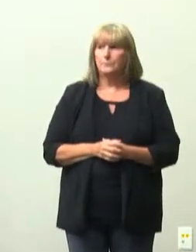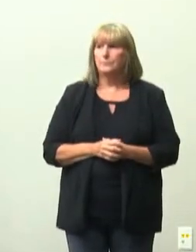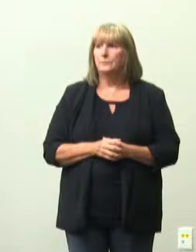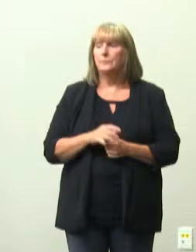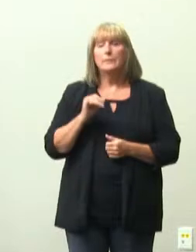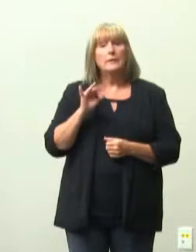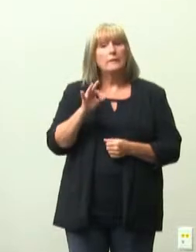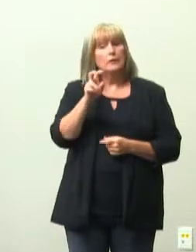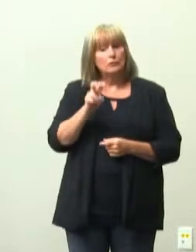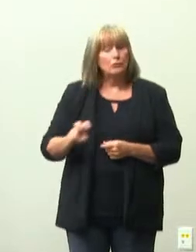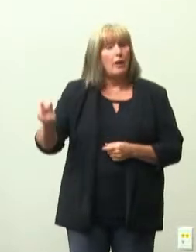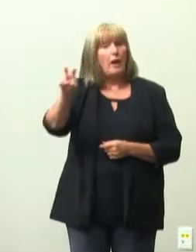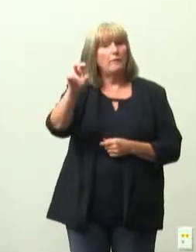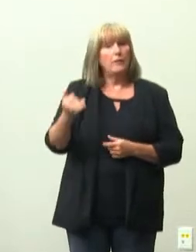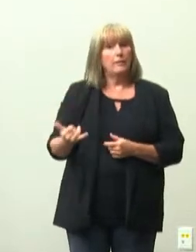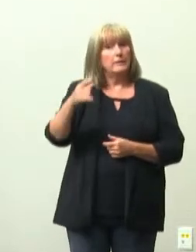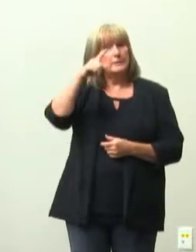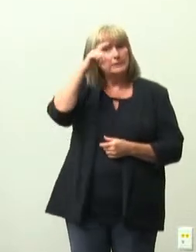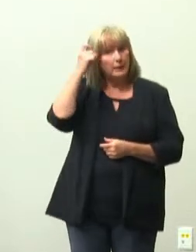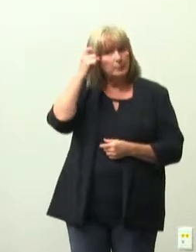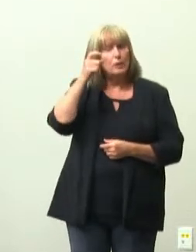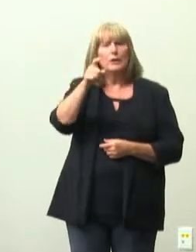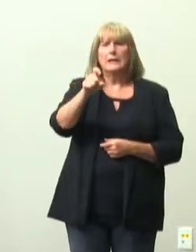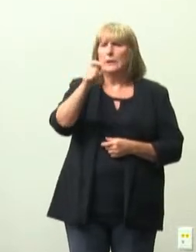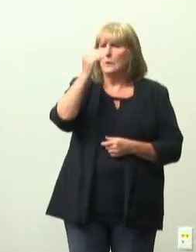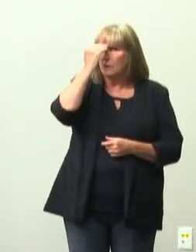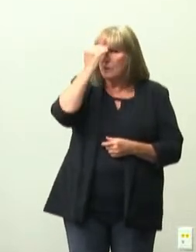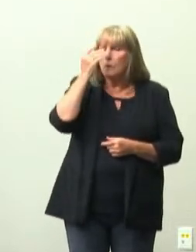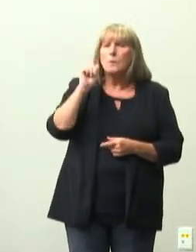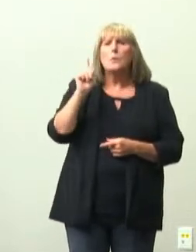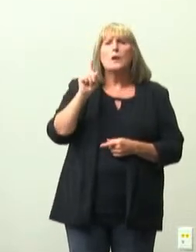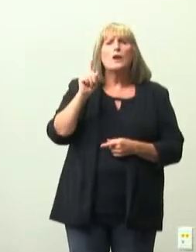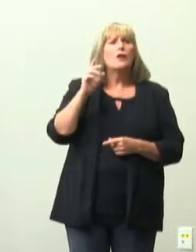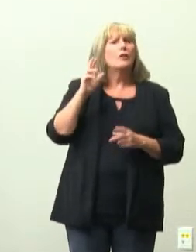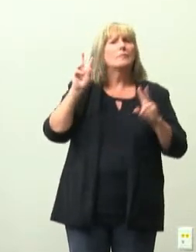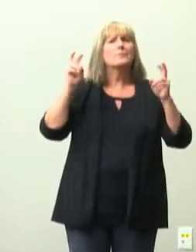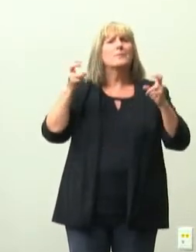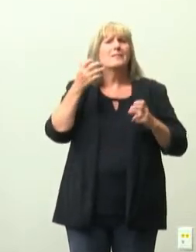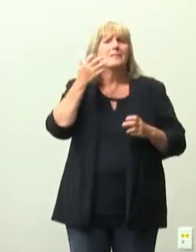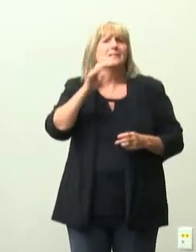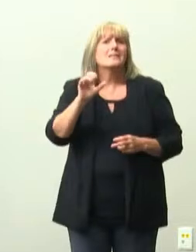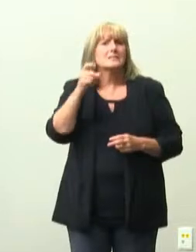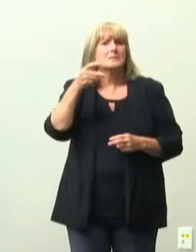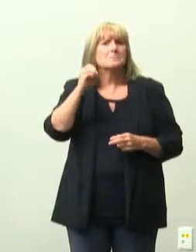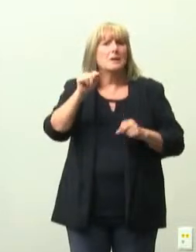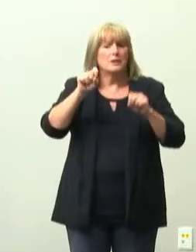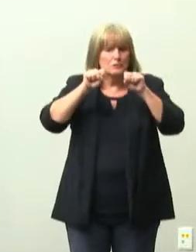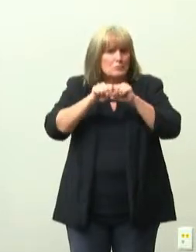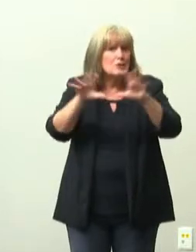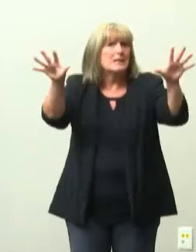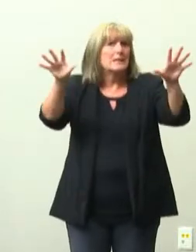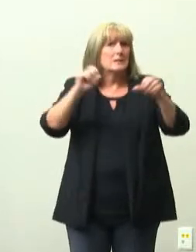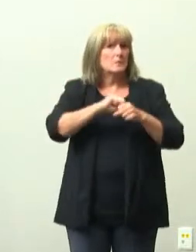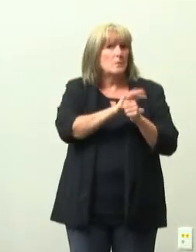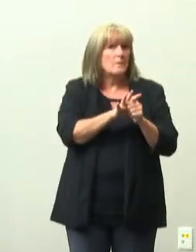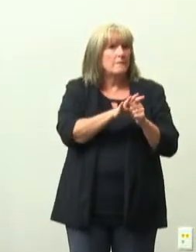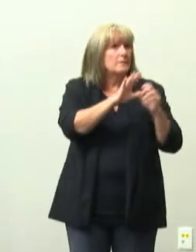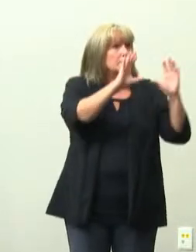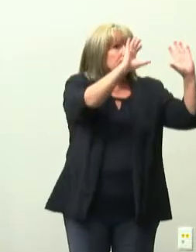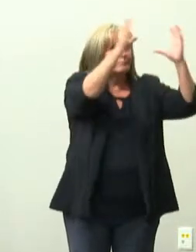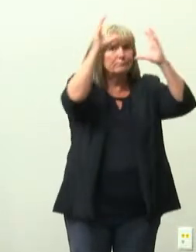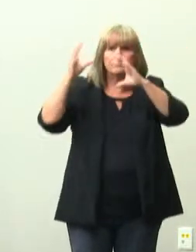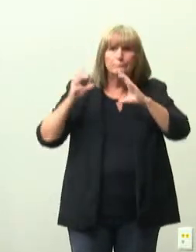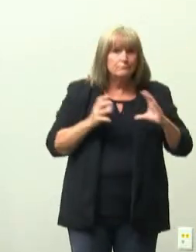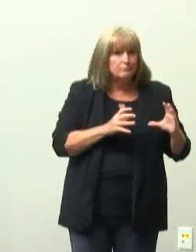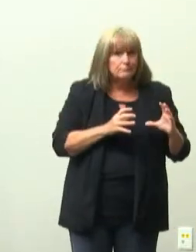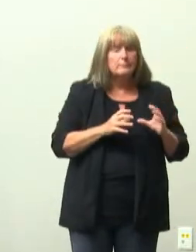you're traveling this summer, be aware of current COVID-19 hotspots, as the mayor mentioned. Continue to monitor your health and be on